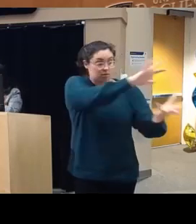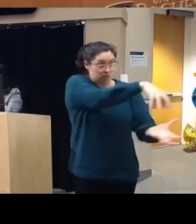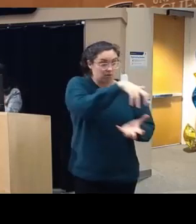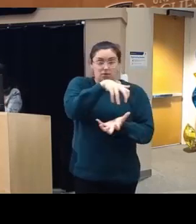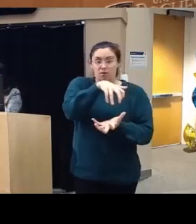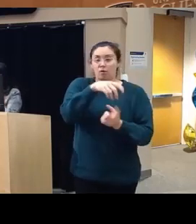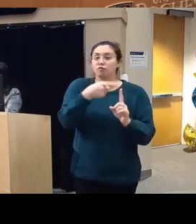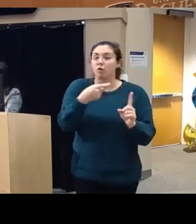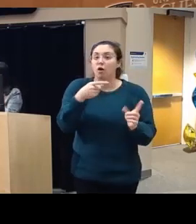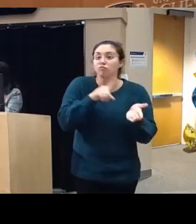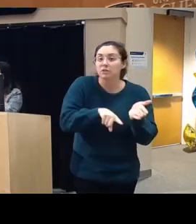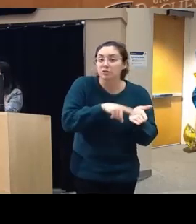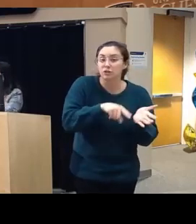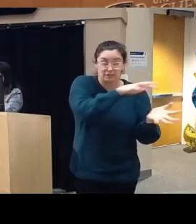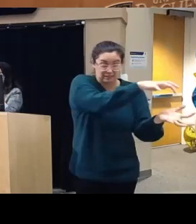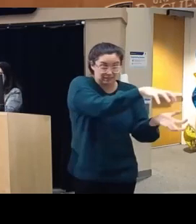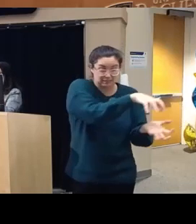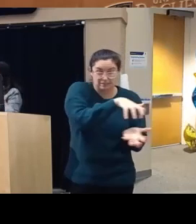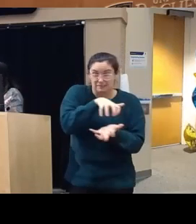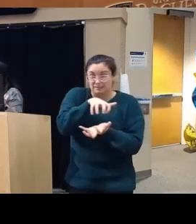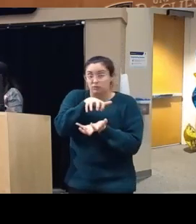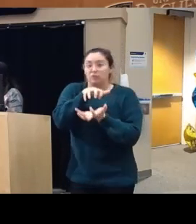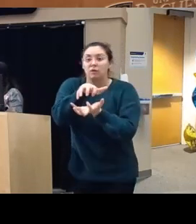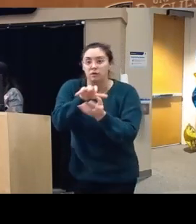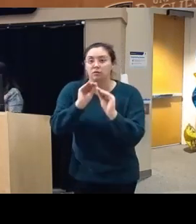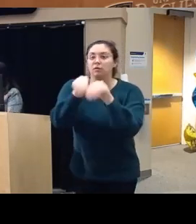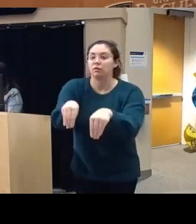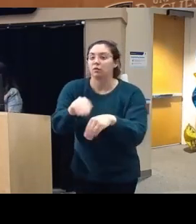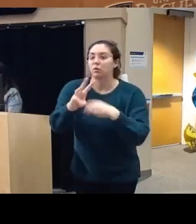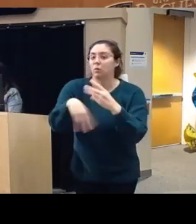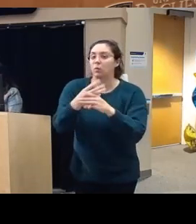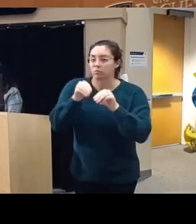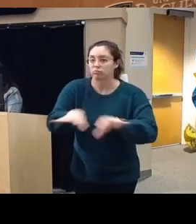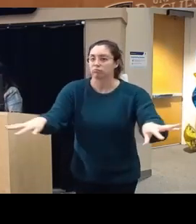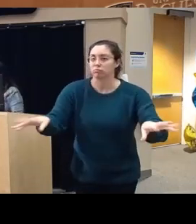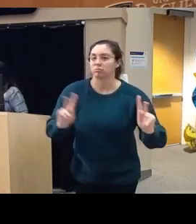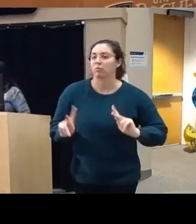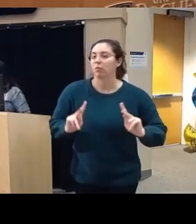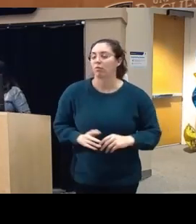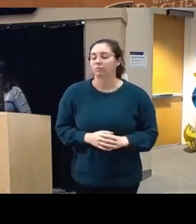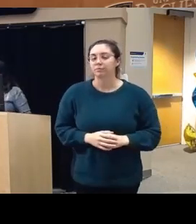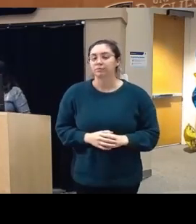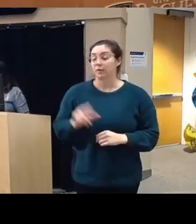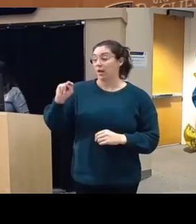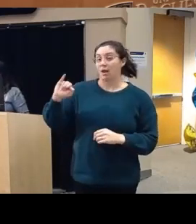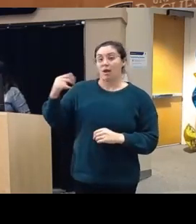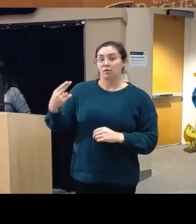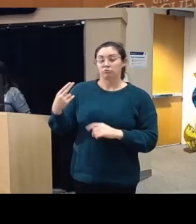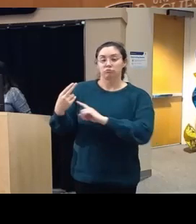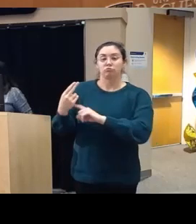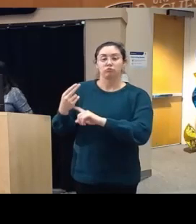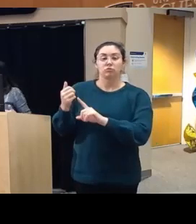from research to kind of real world dissemination. So NIMH